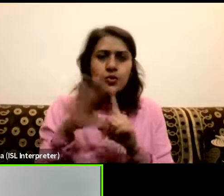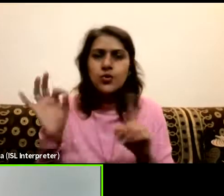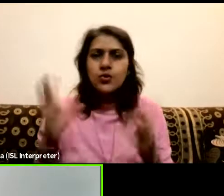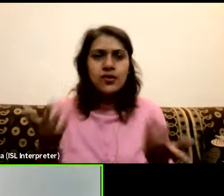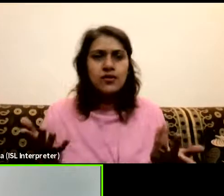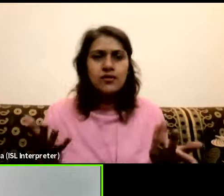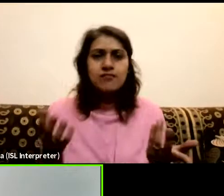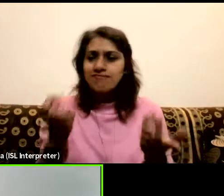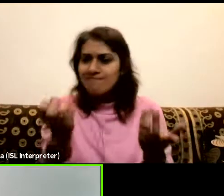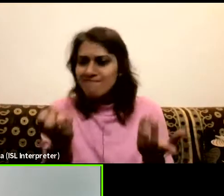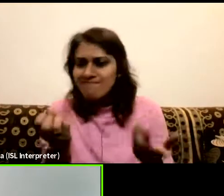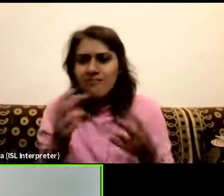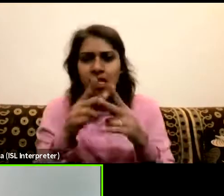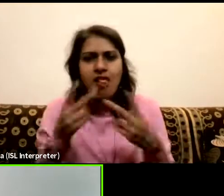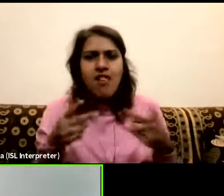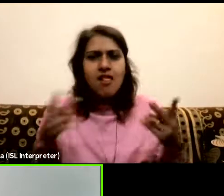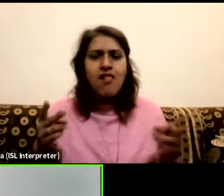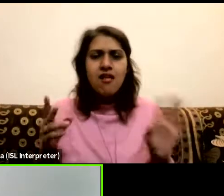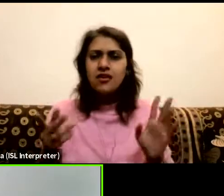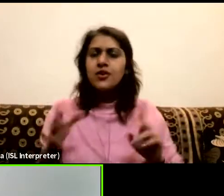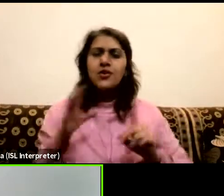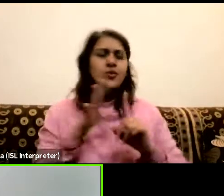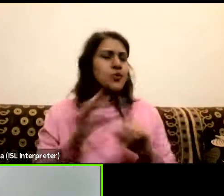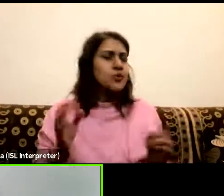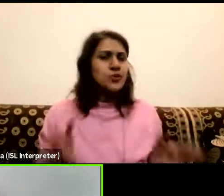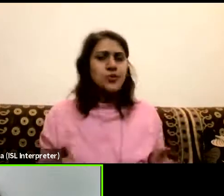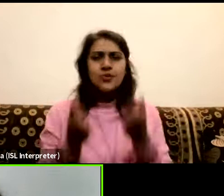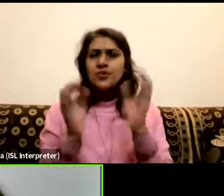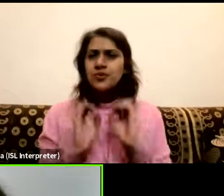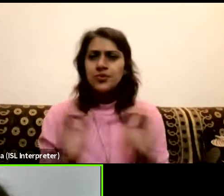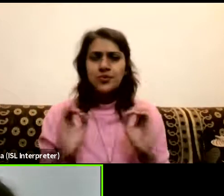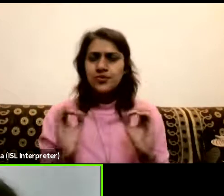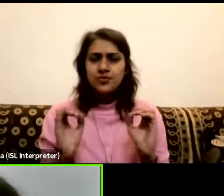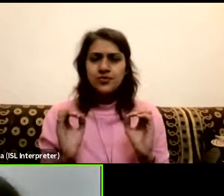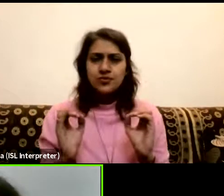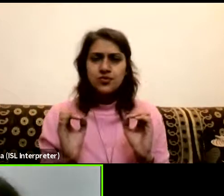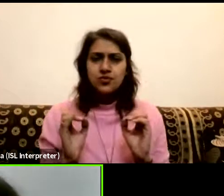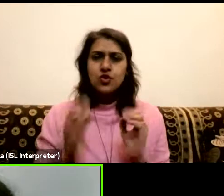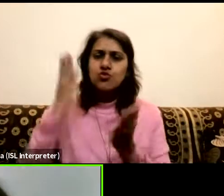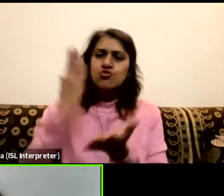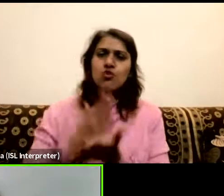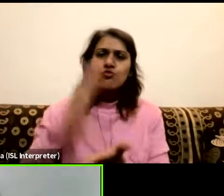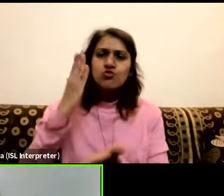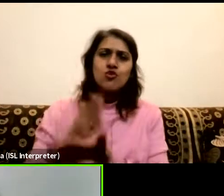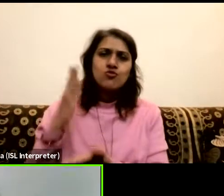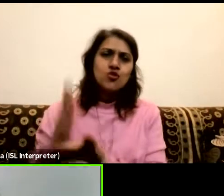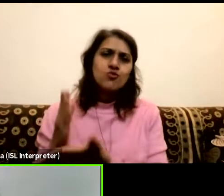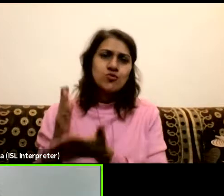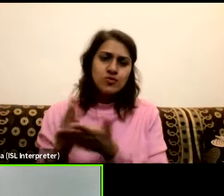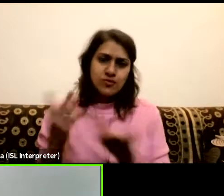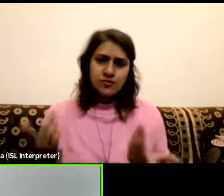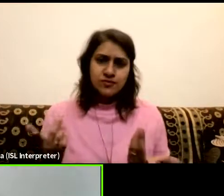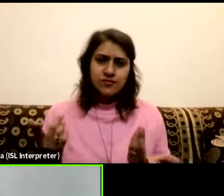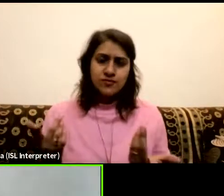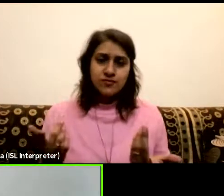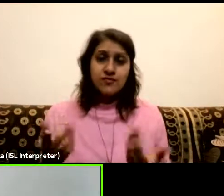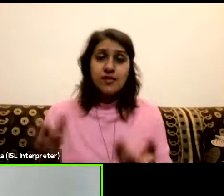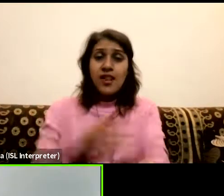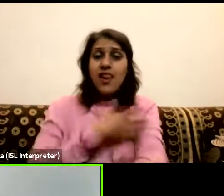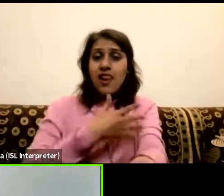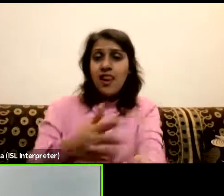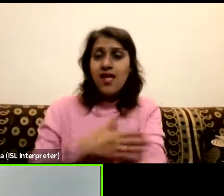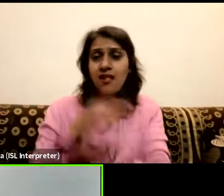Even today, we know that there are situations where children who are living with thalassemia and have to